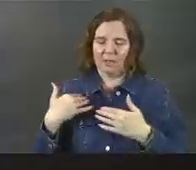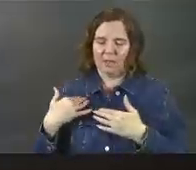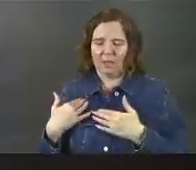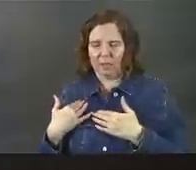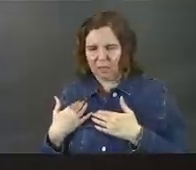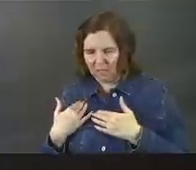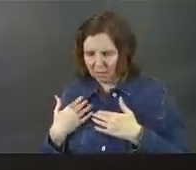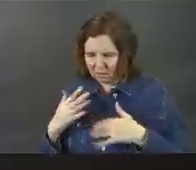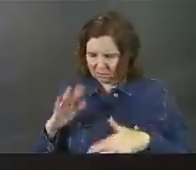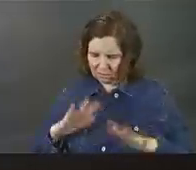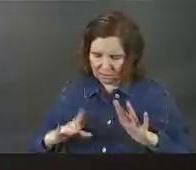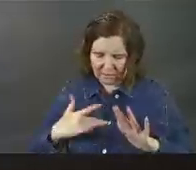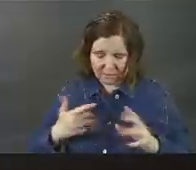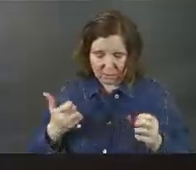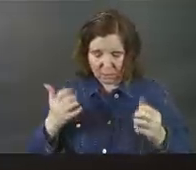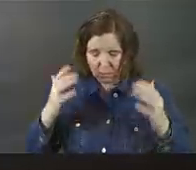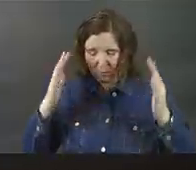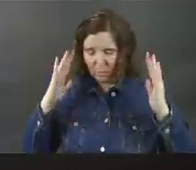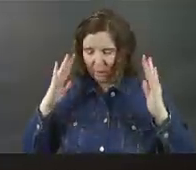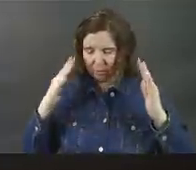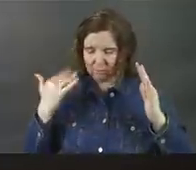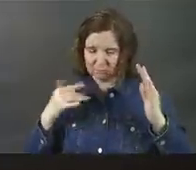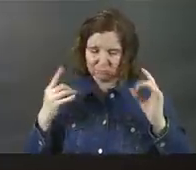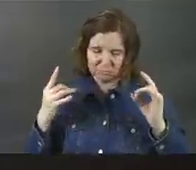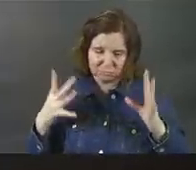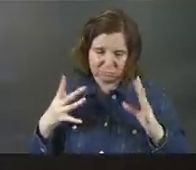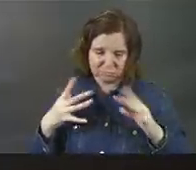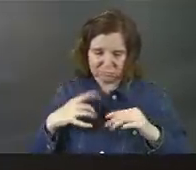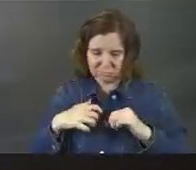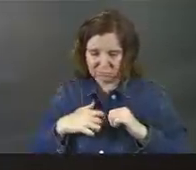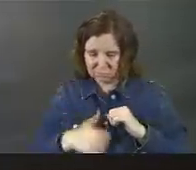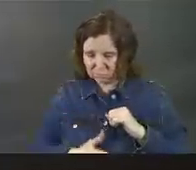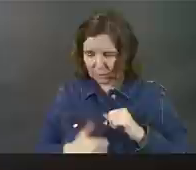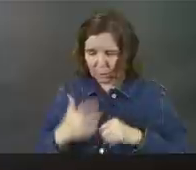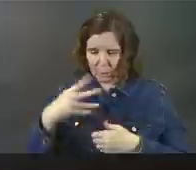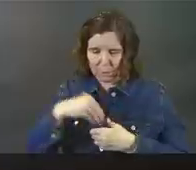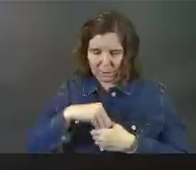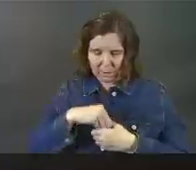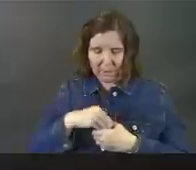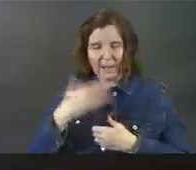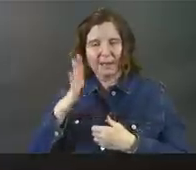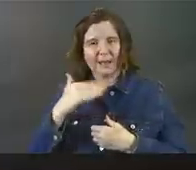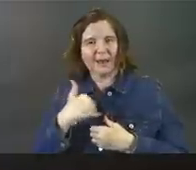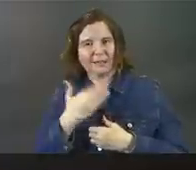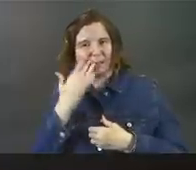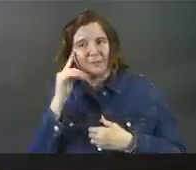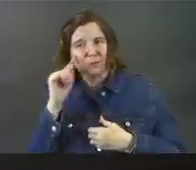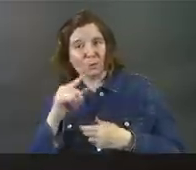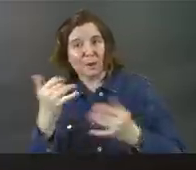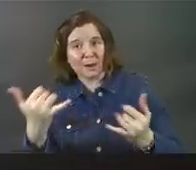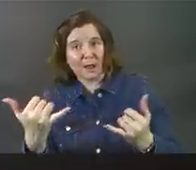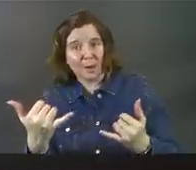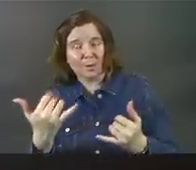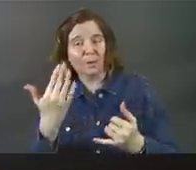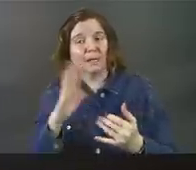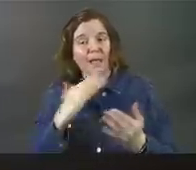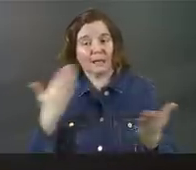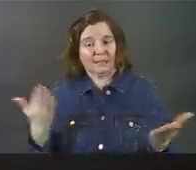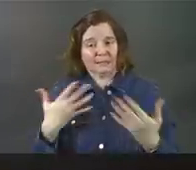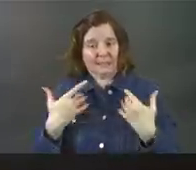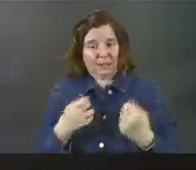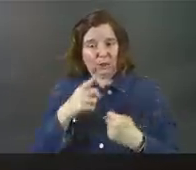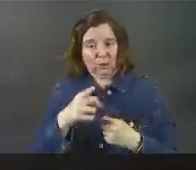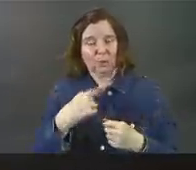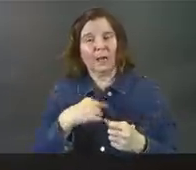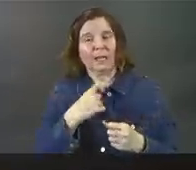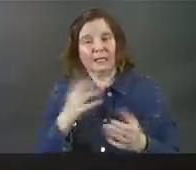on us, and it feels like an overwhelming burden, and they're things that we carry with us, and God has the best for you right here, right now, and God is healing